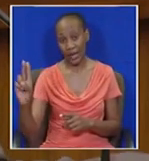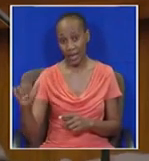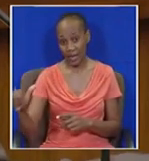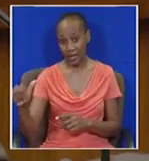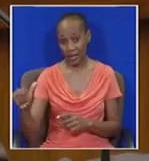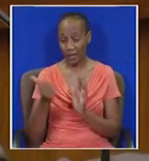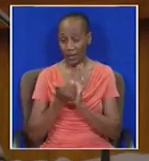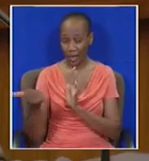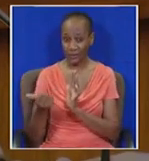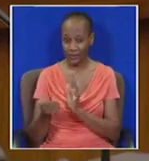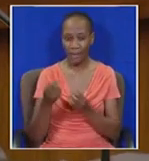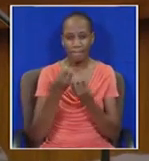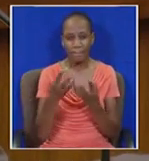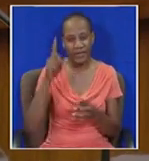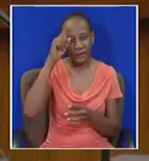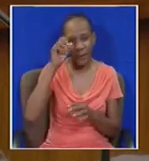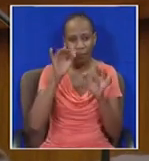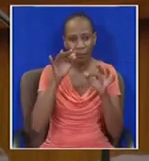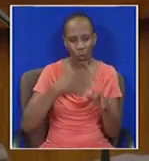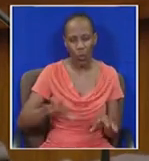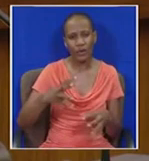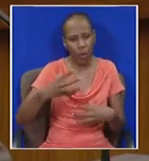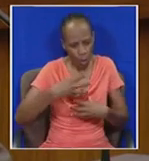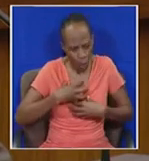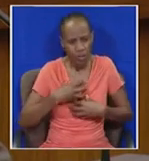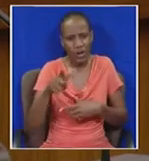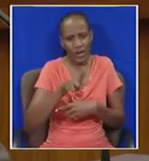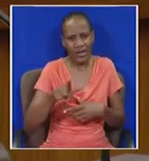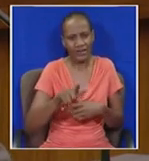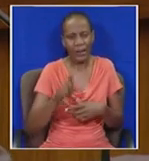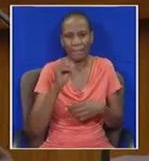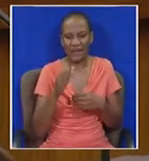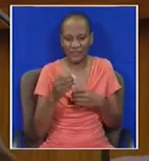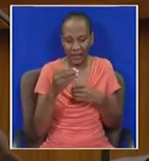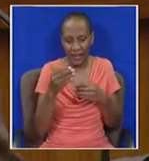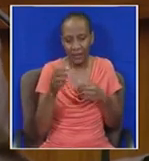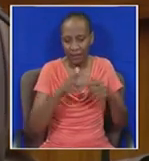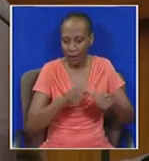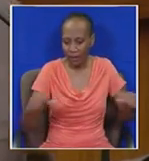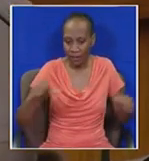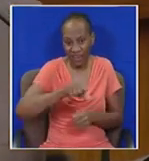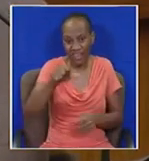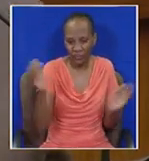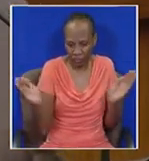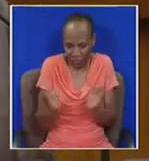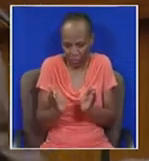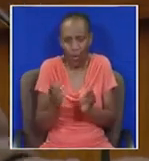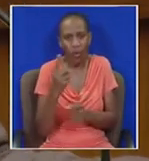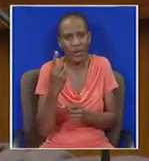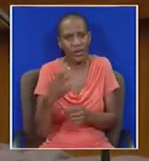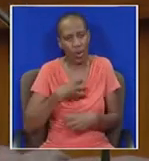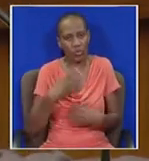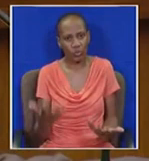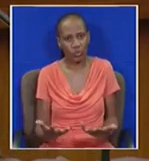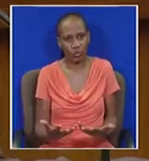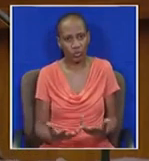people who could own land, including the size of such land and the amount of livestock in it.